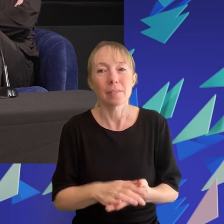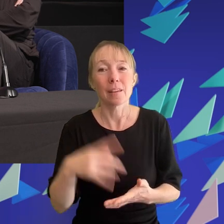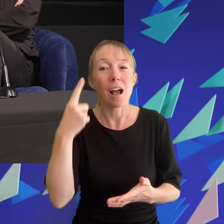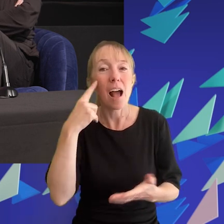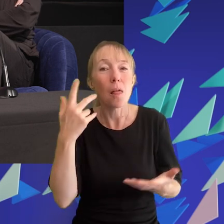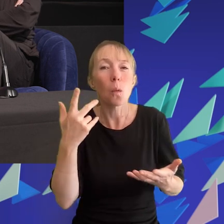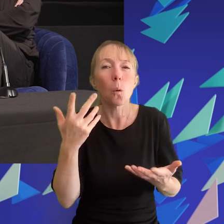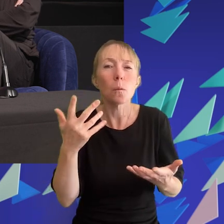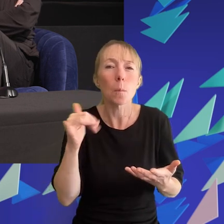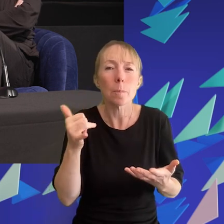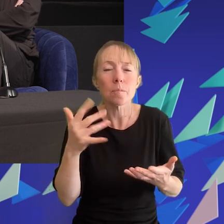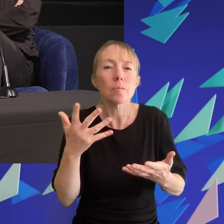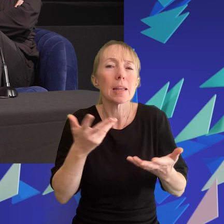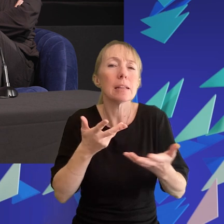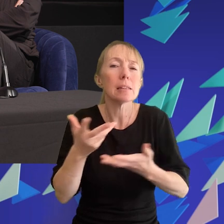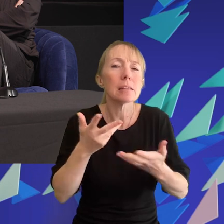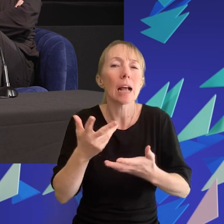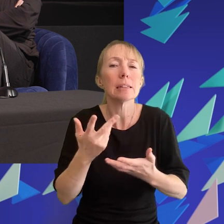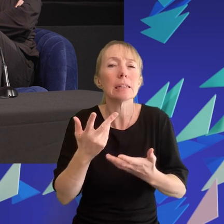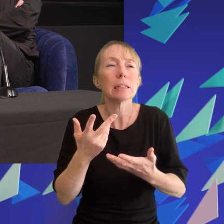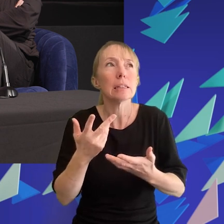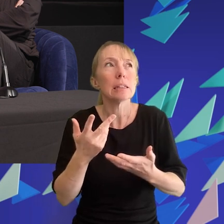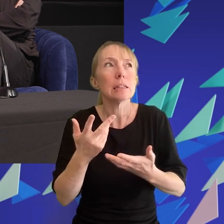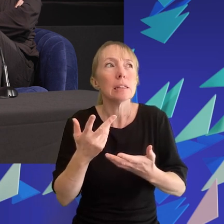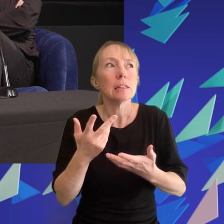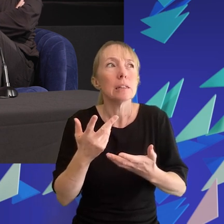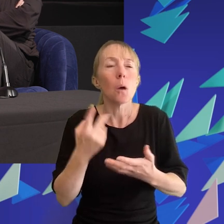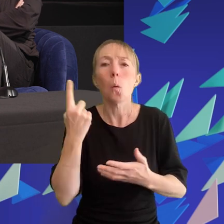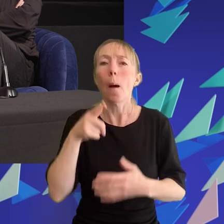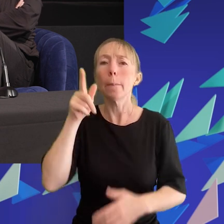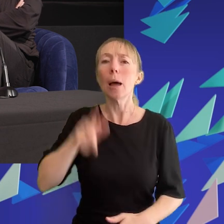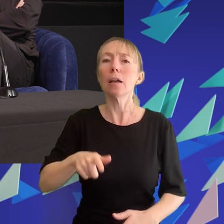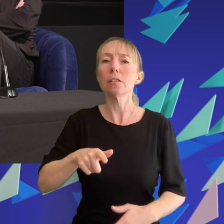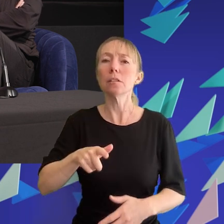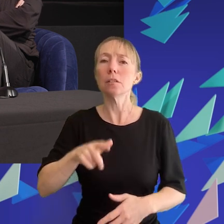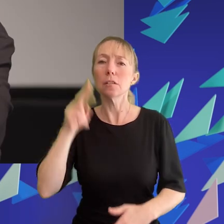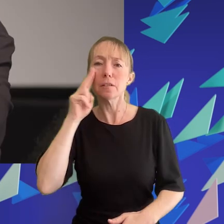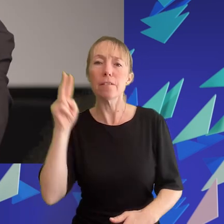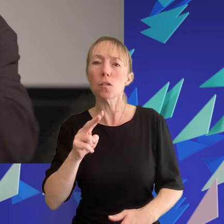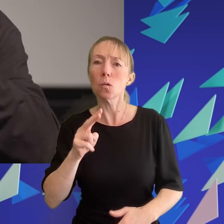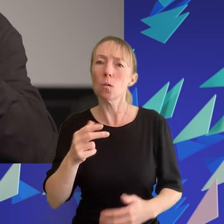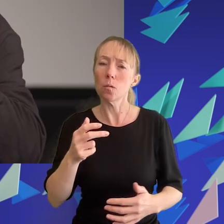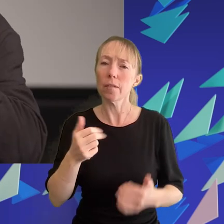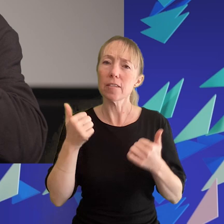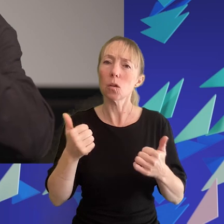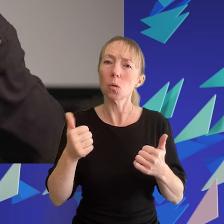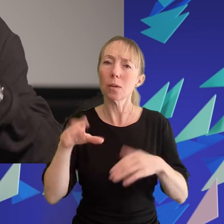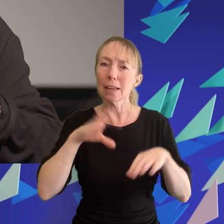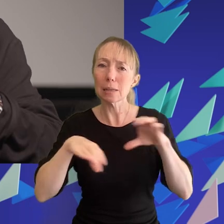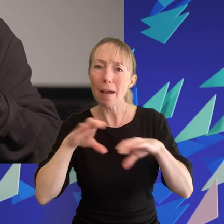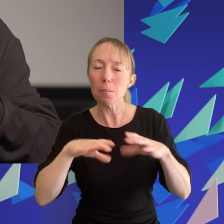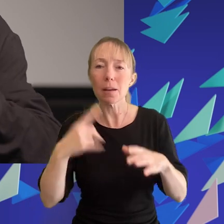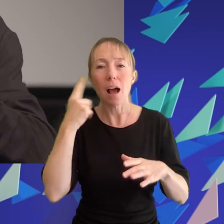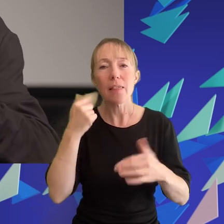I thought that talking about one person point of view, it was a great experiment. I think it's great when you set